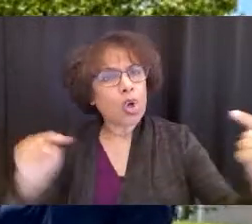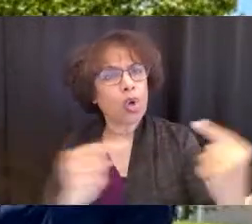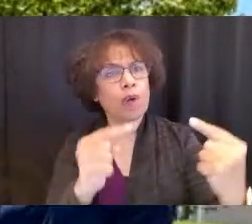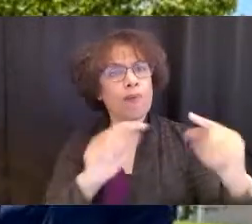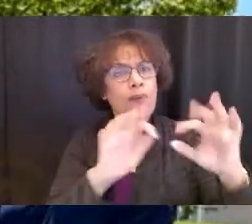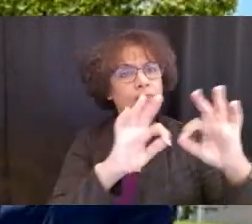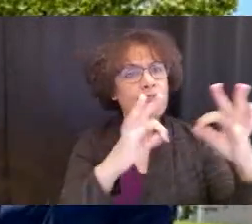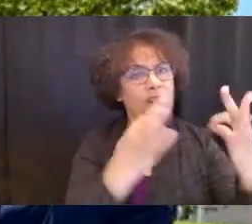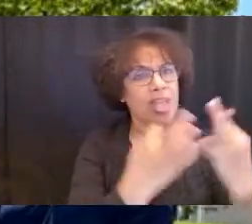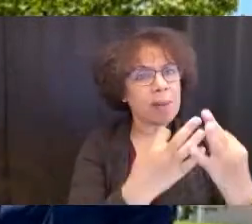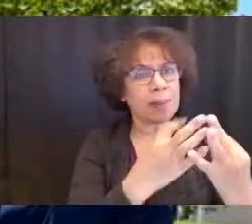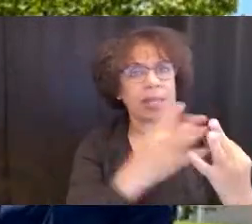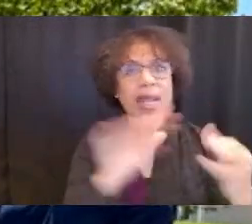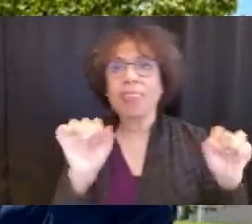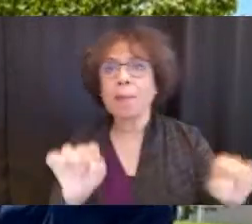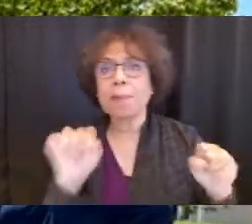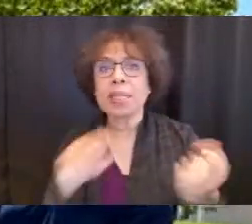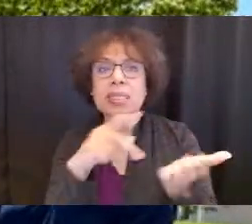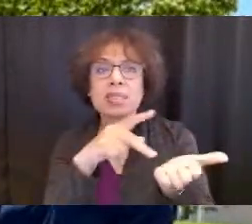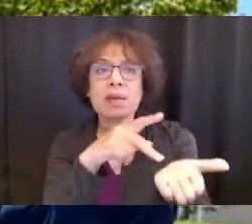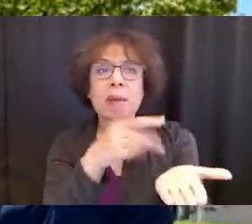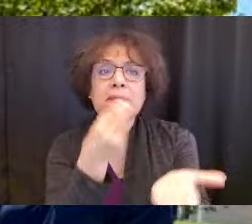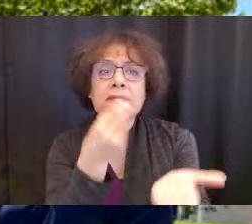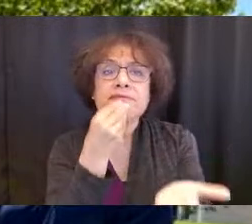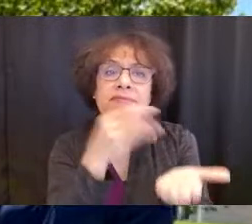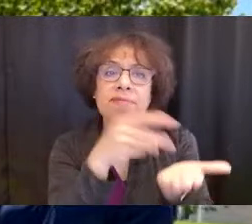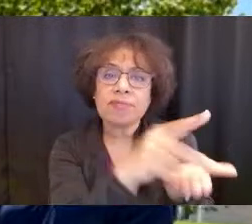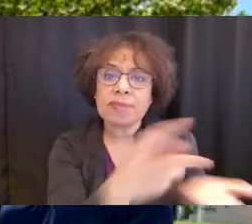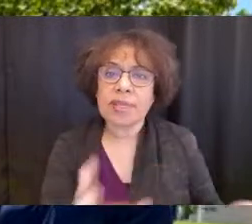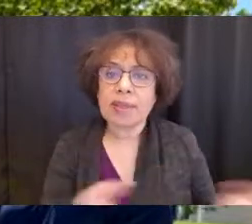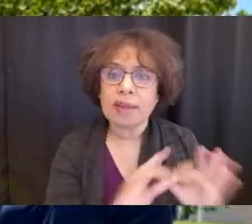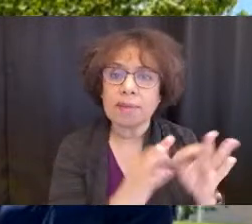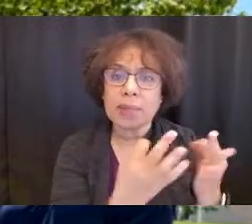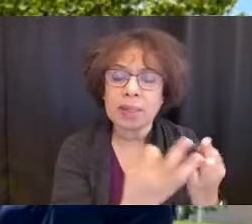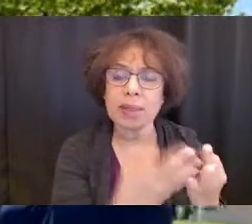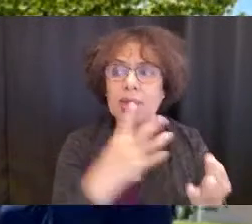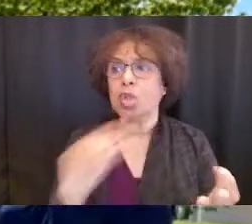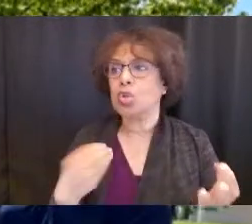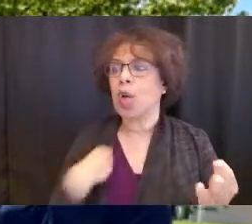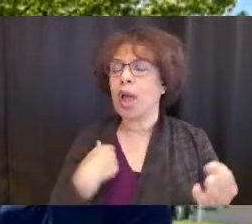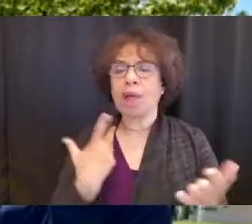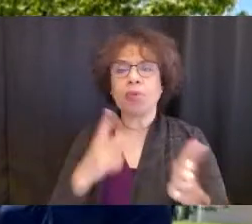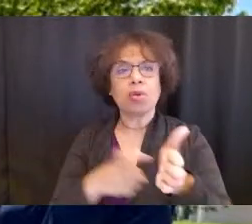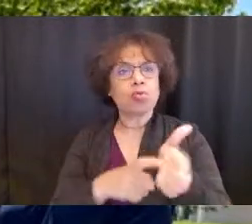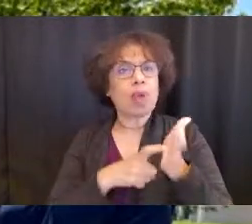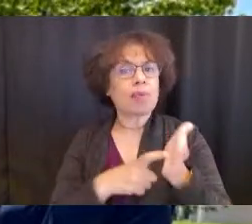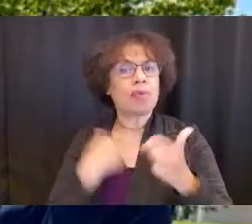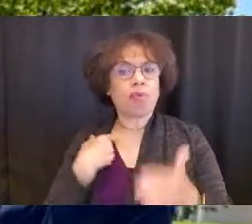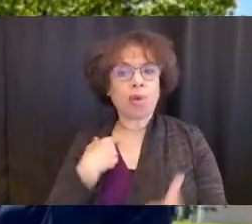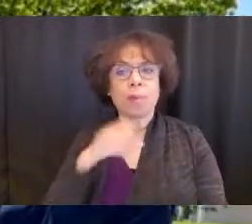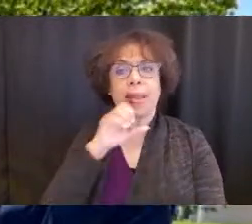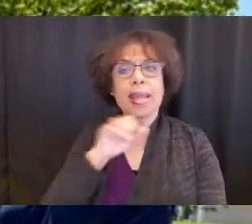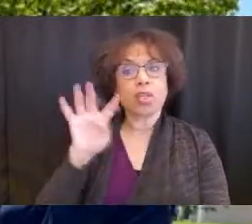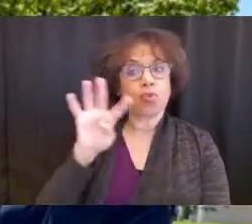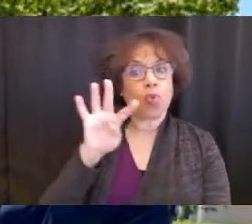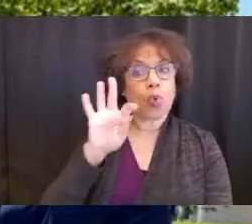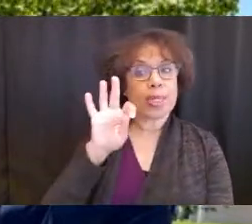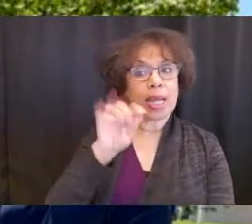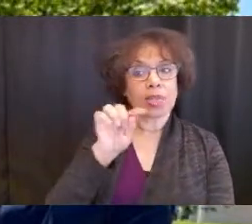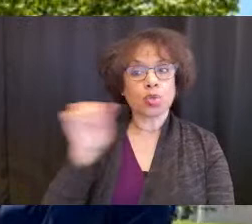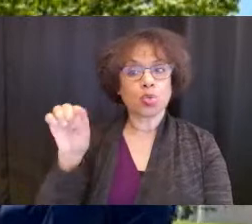their families. The additional proposed work requirements to SNAP, including moving the requirement from age 49 to 55,